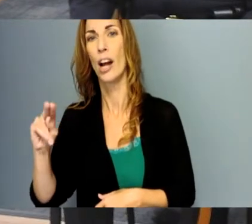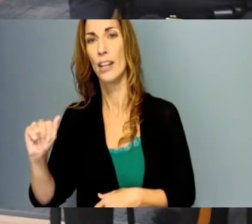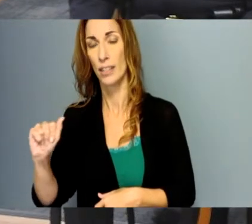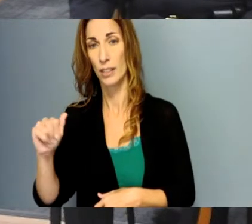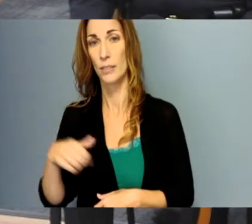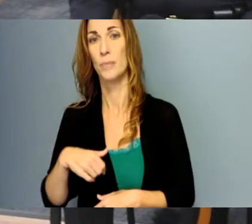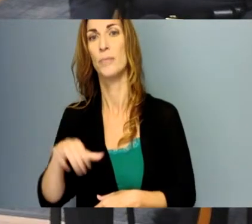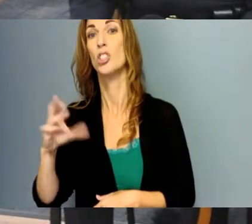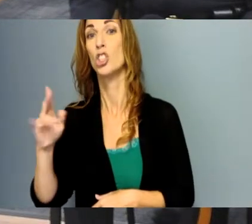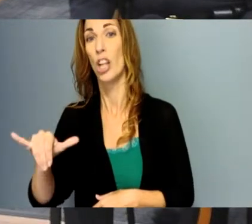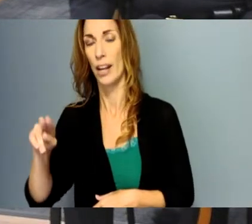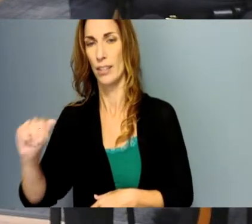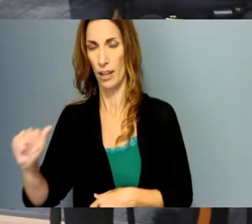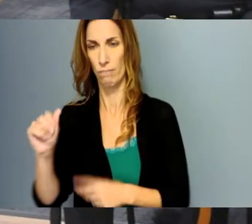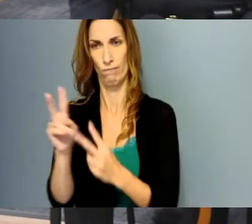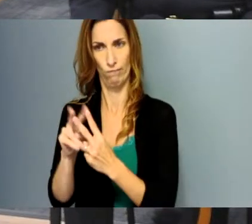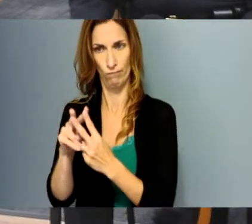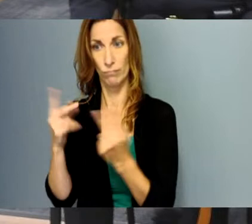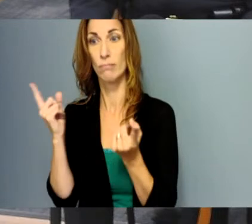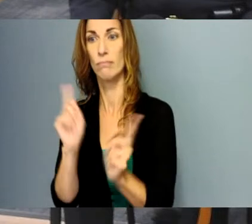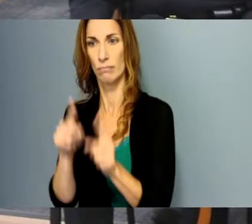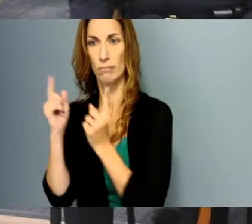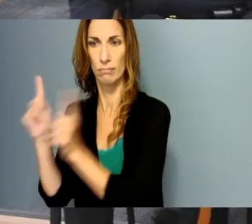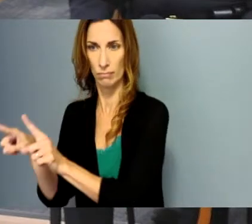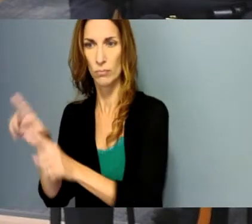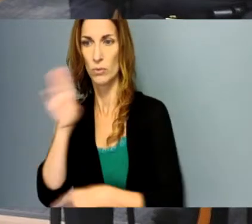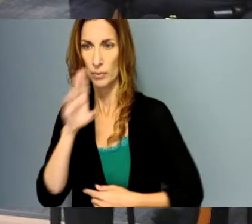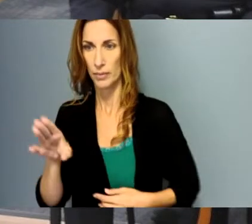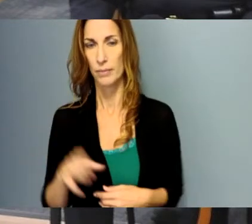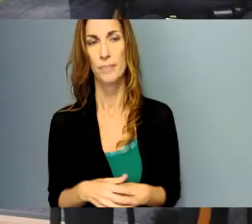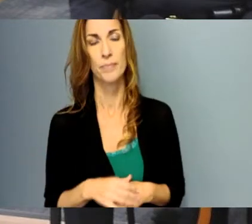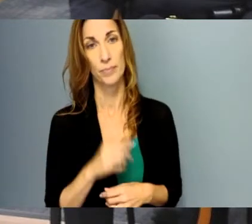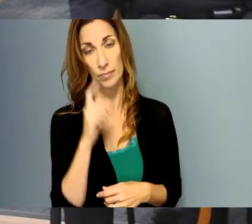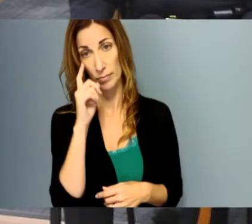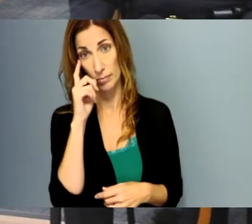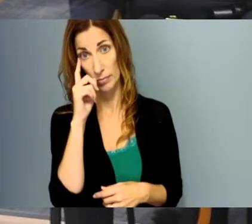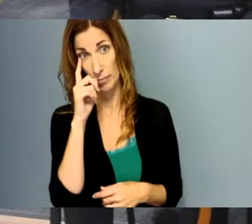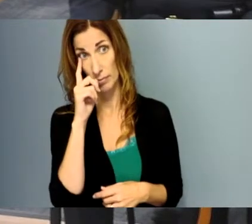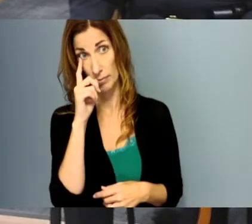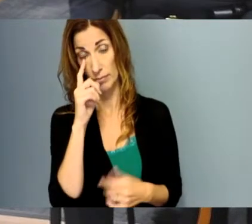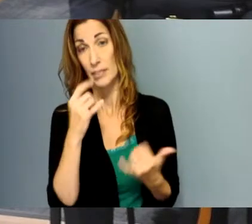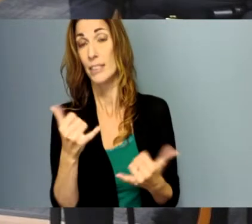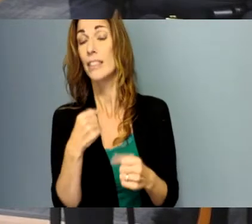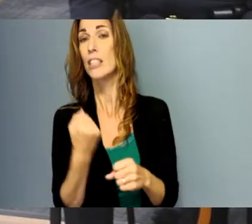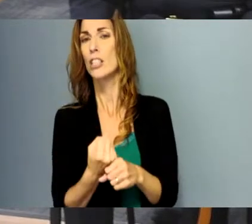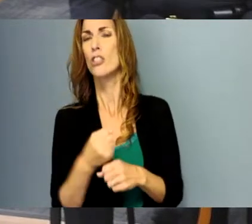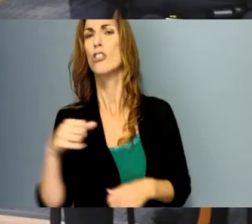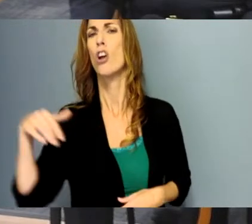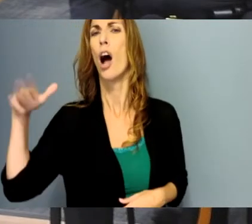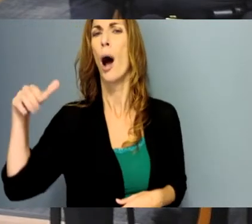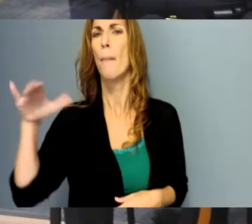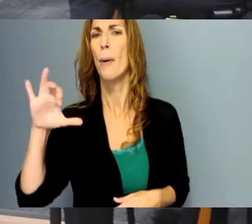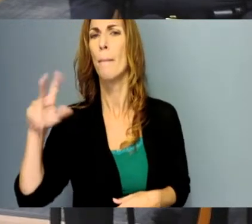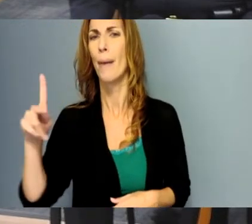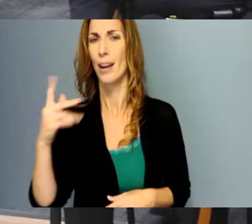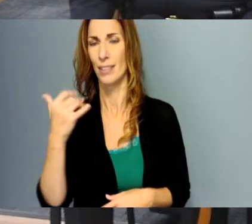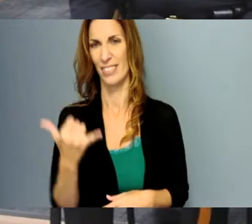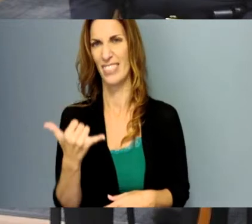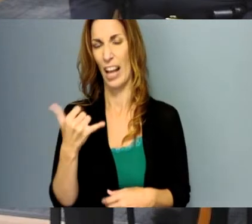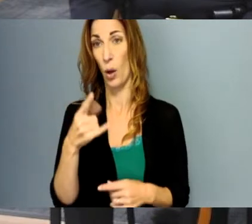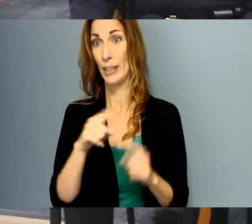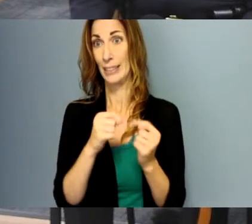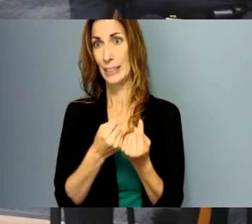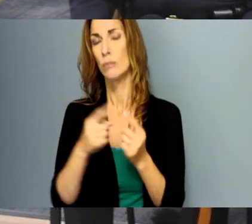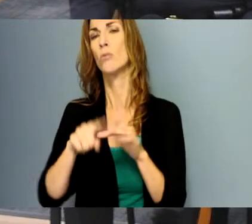Kazi and China Schwinn. Earlier this year, our Upper Bucks team, Chris Doheny and now China Schwinn, hit